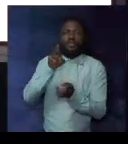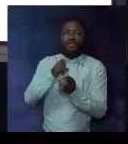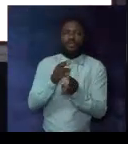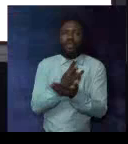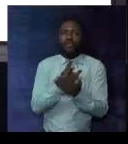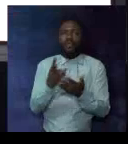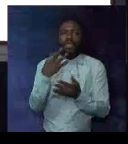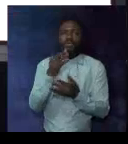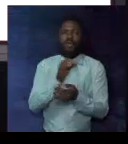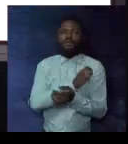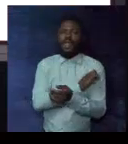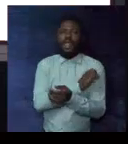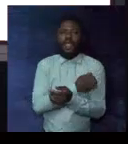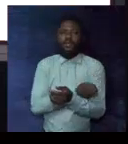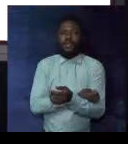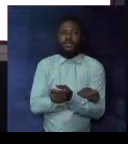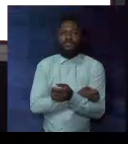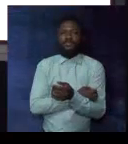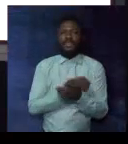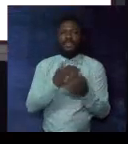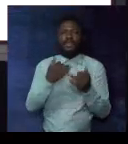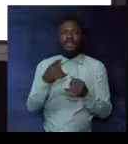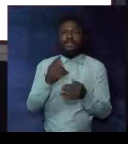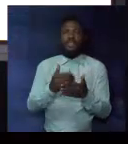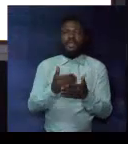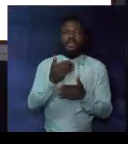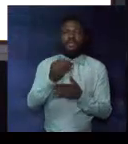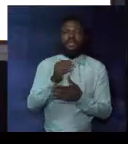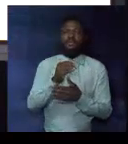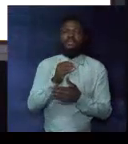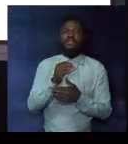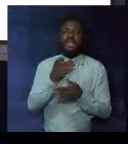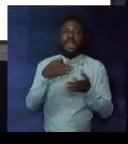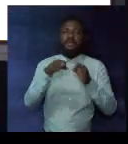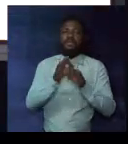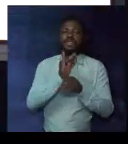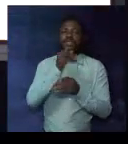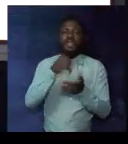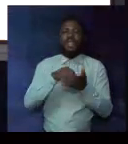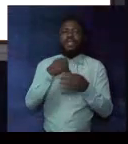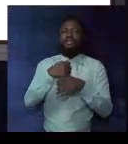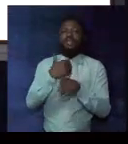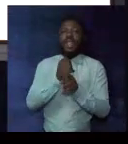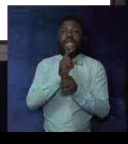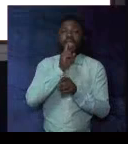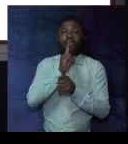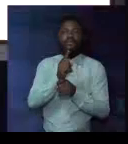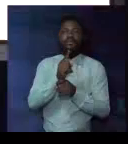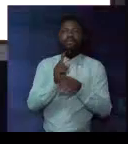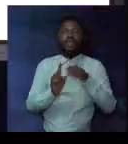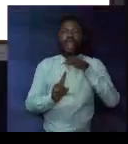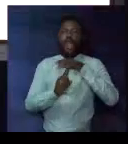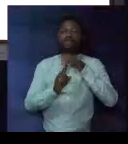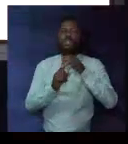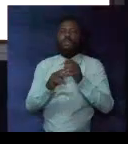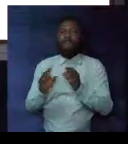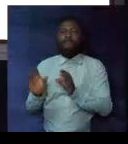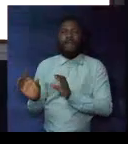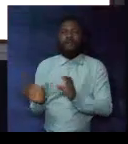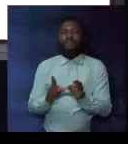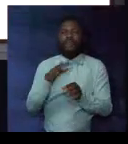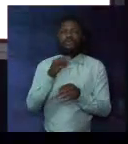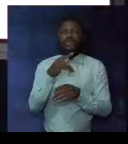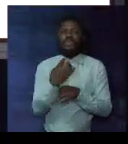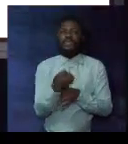also reduces waste of energy. Now, the next importance is it ensures